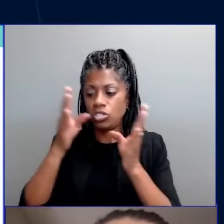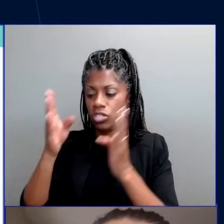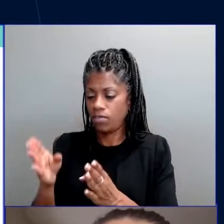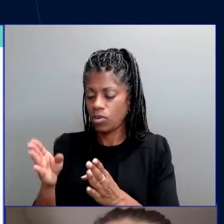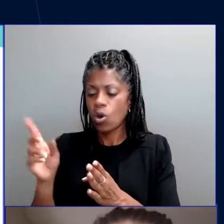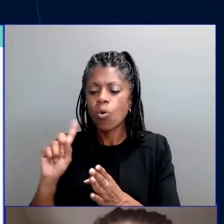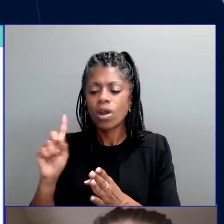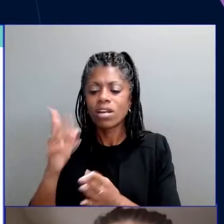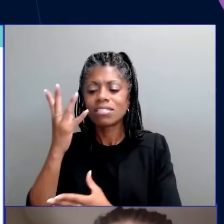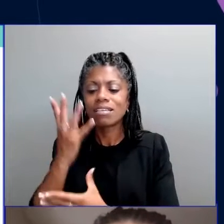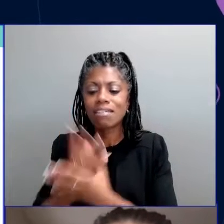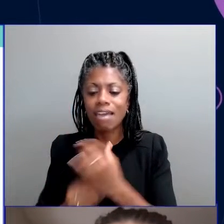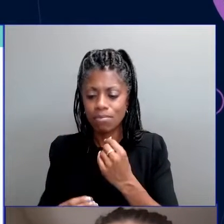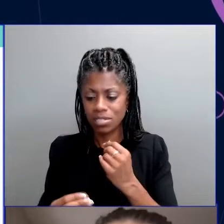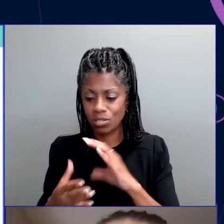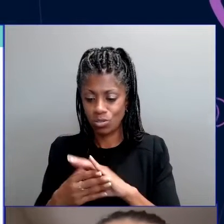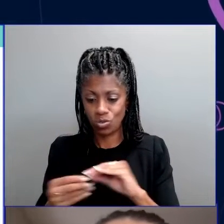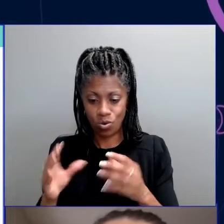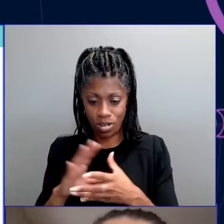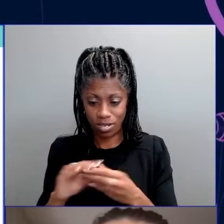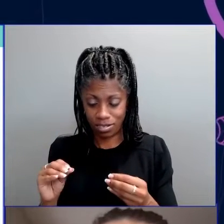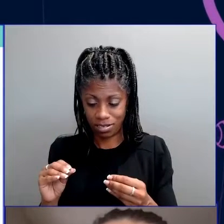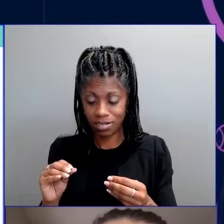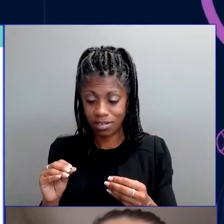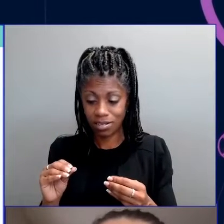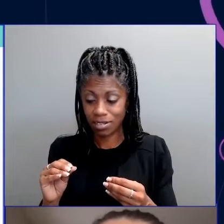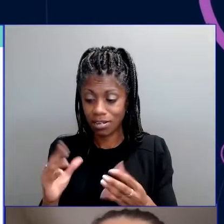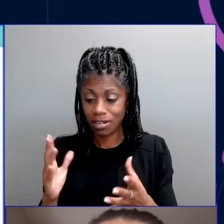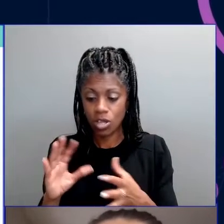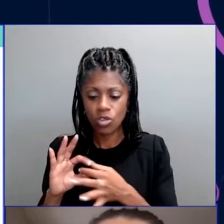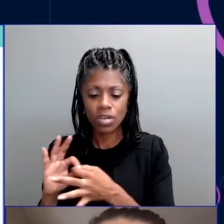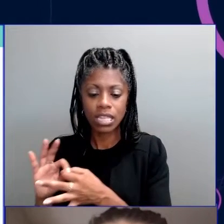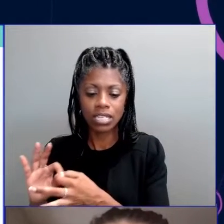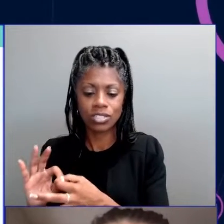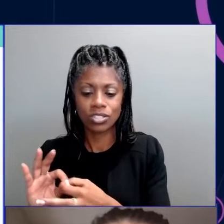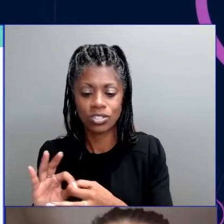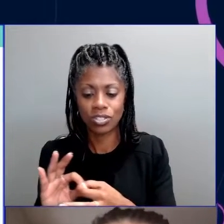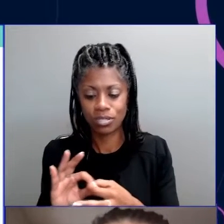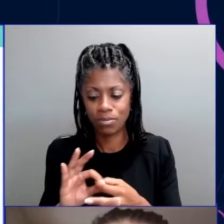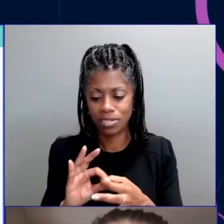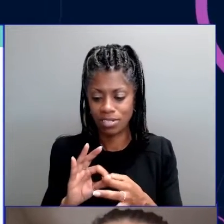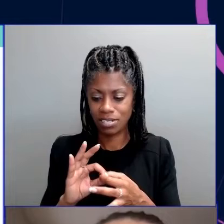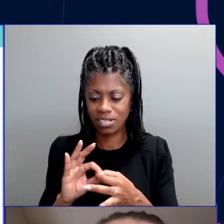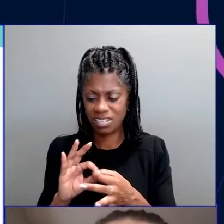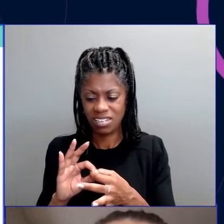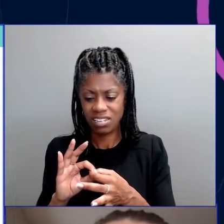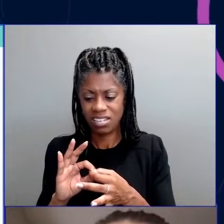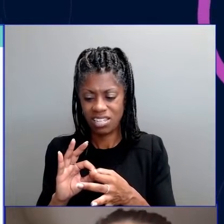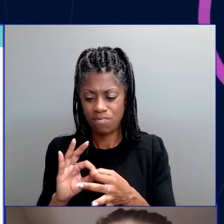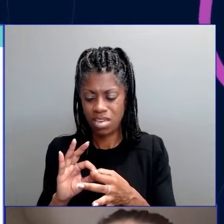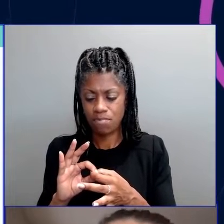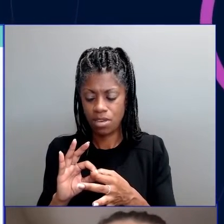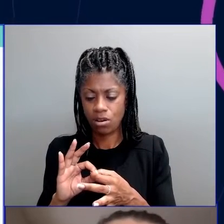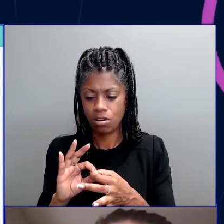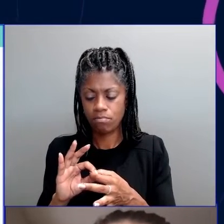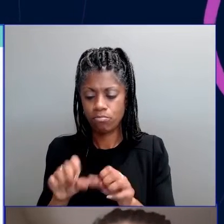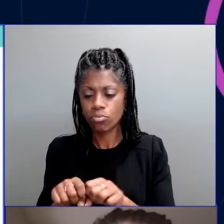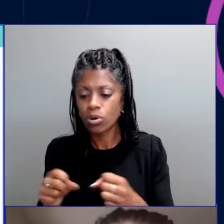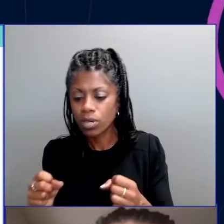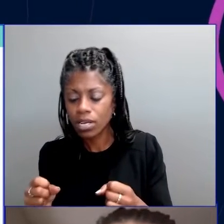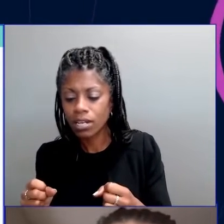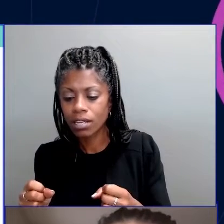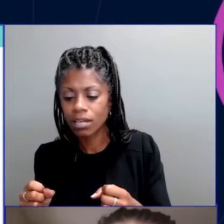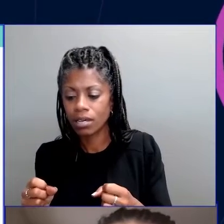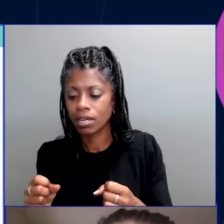story you've been told? What relationships do you need to make right? What have you lost because of